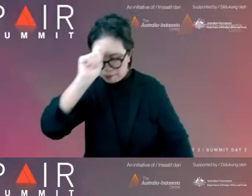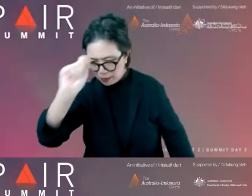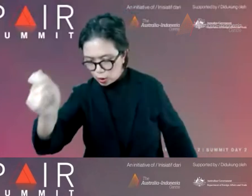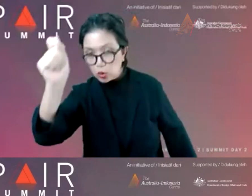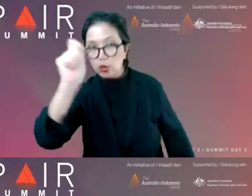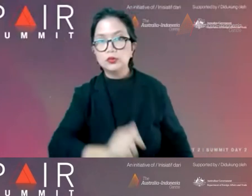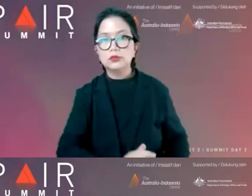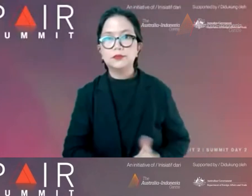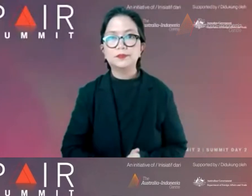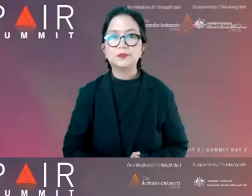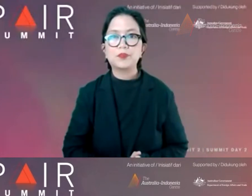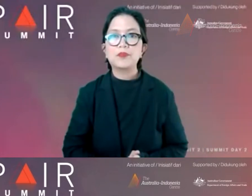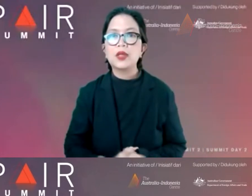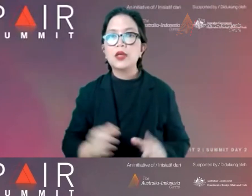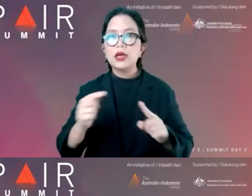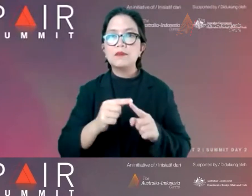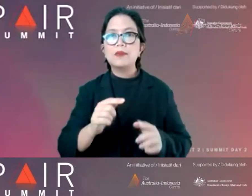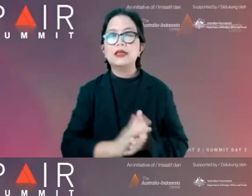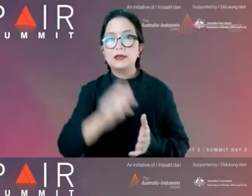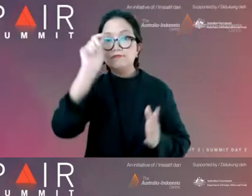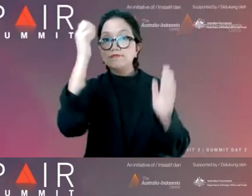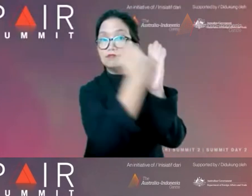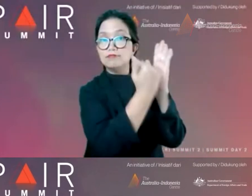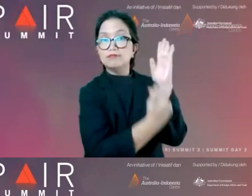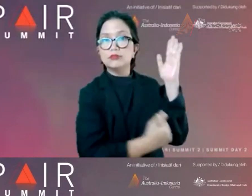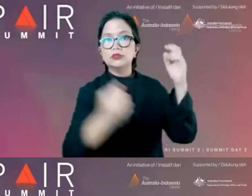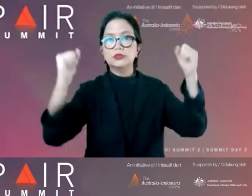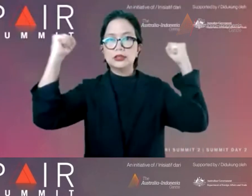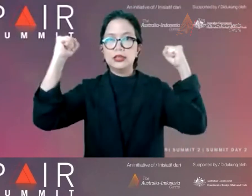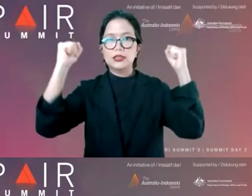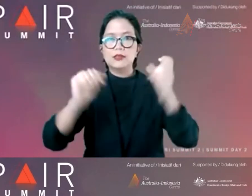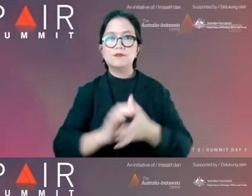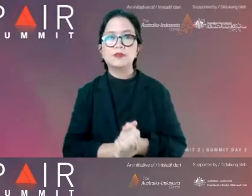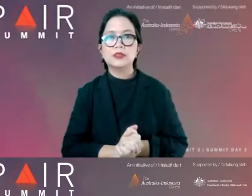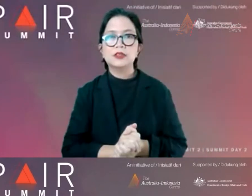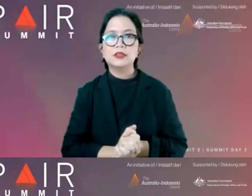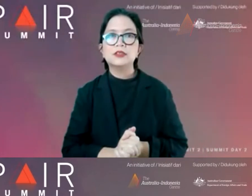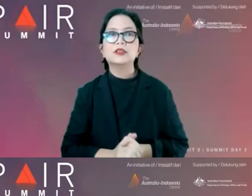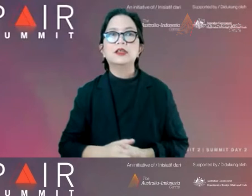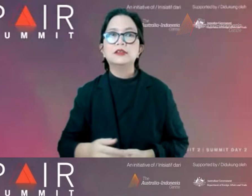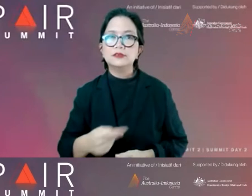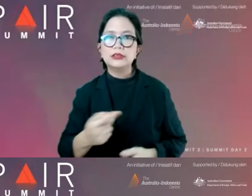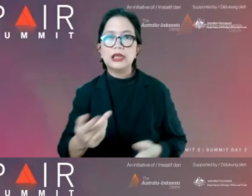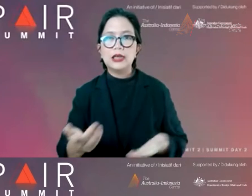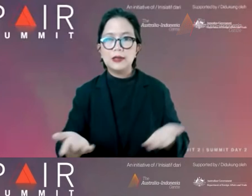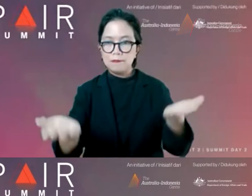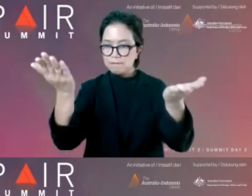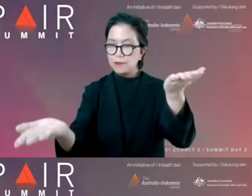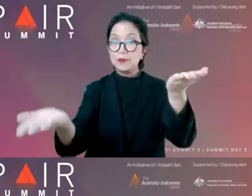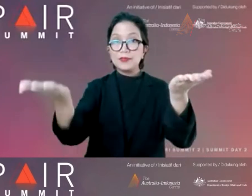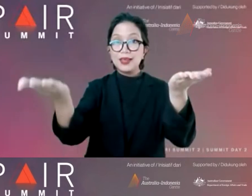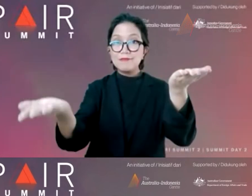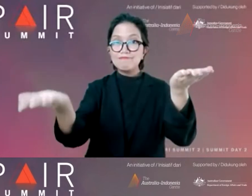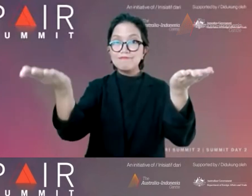health protocols. But still there's a discrepancies among age group. For instance, the uptake of